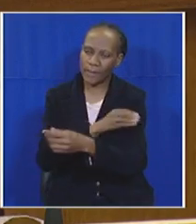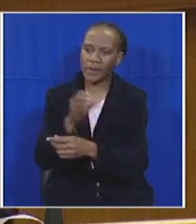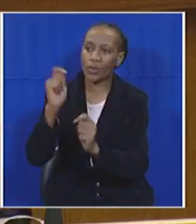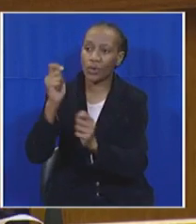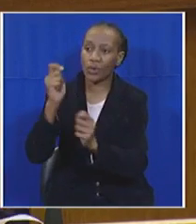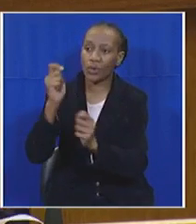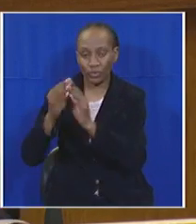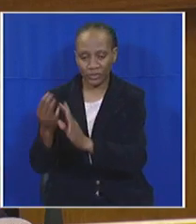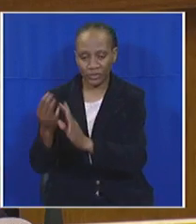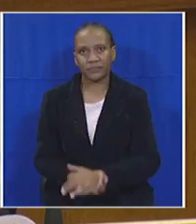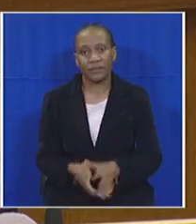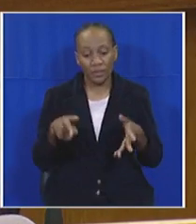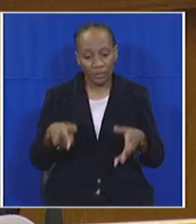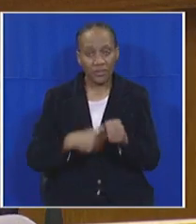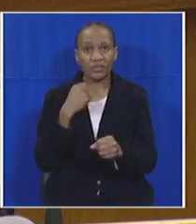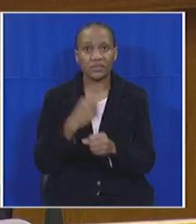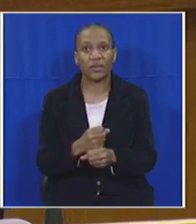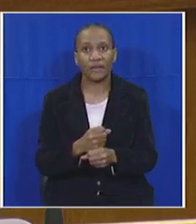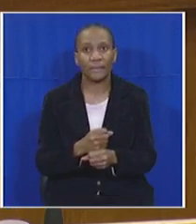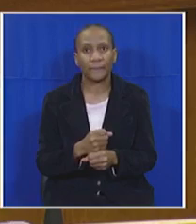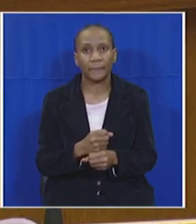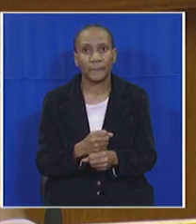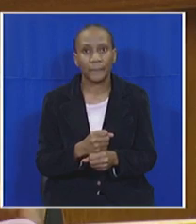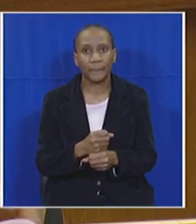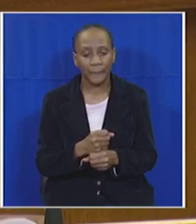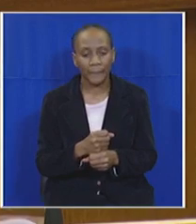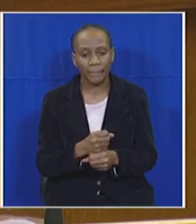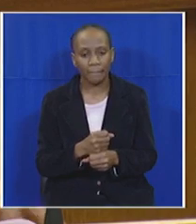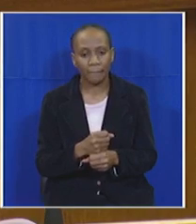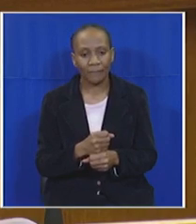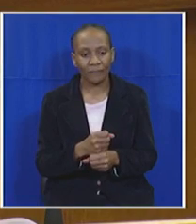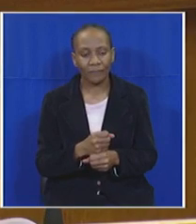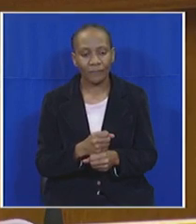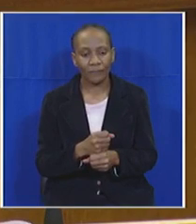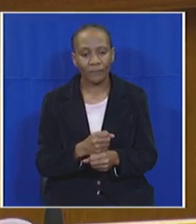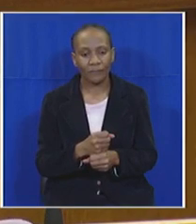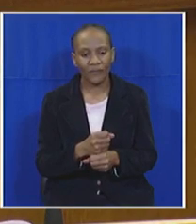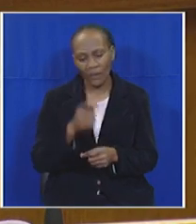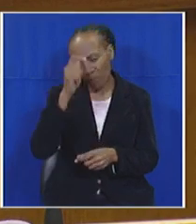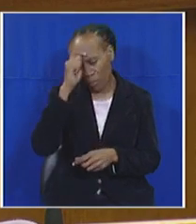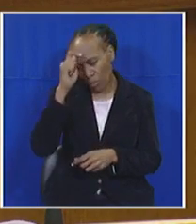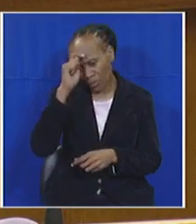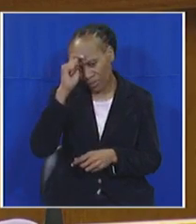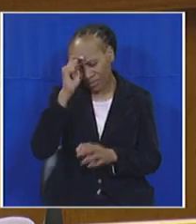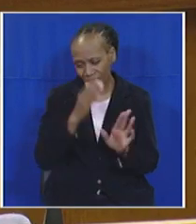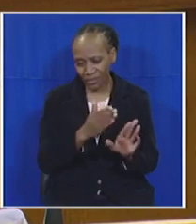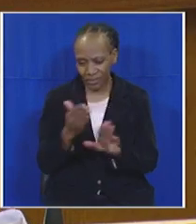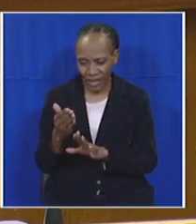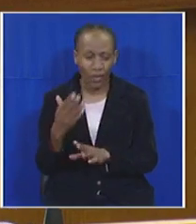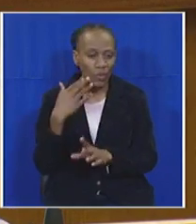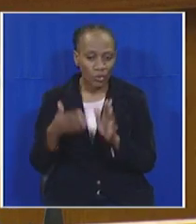nyaka sihlalo abekho abafana sobabona befa ngoba bayosoka kunabantu abaqolayo bebulala izingane